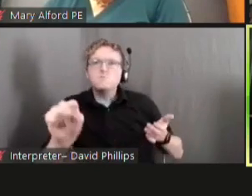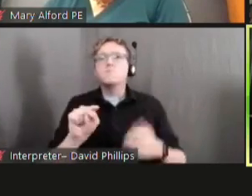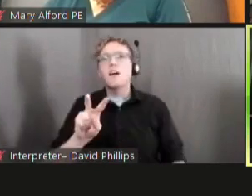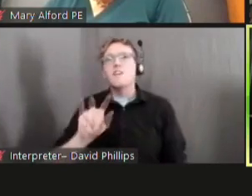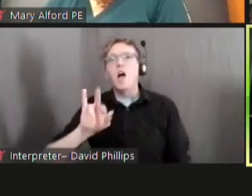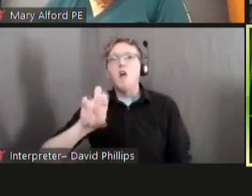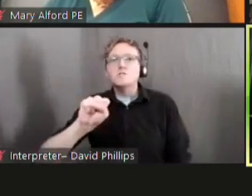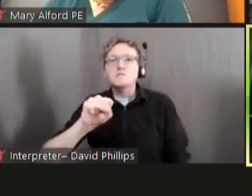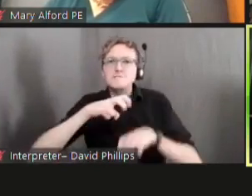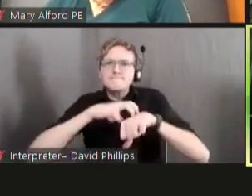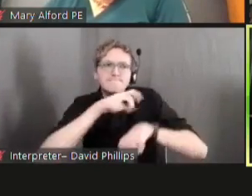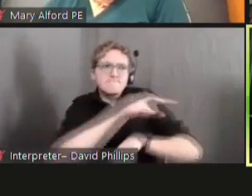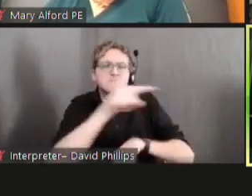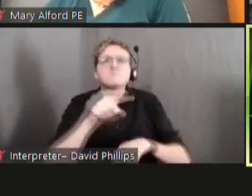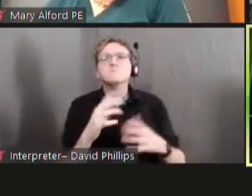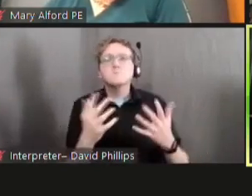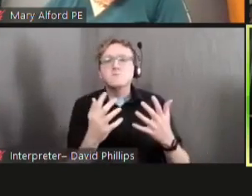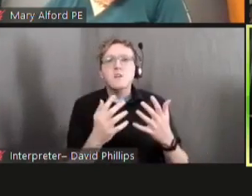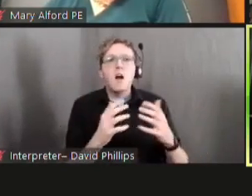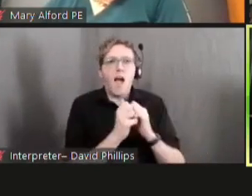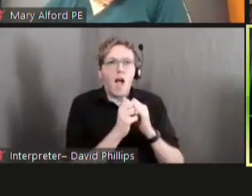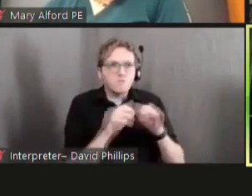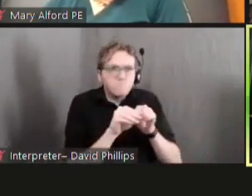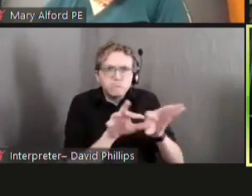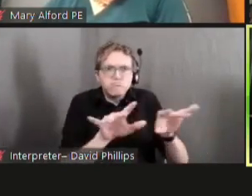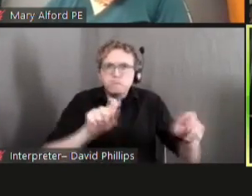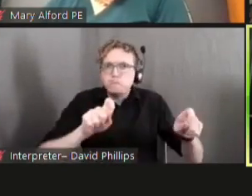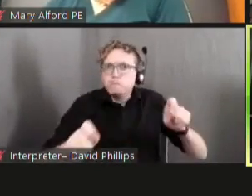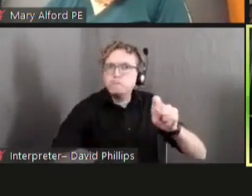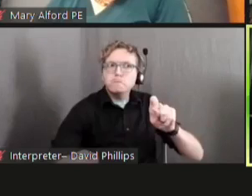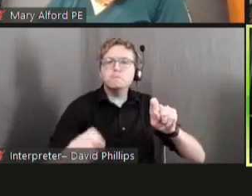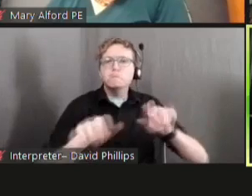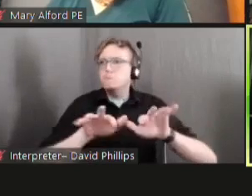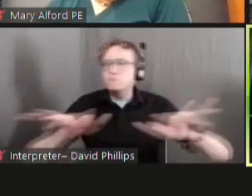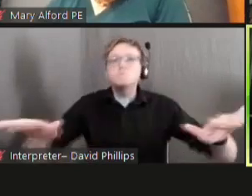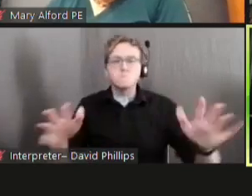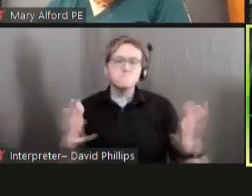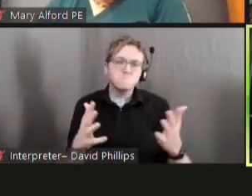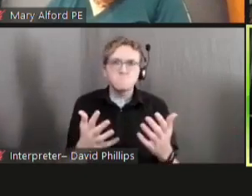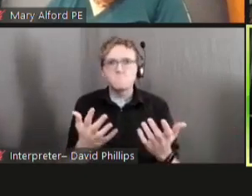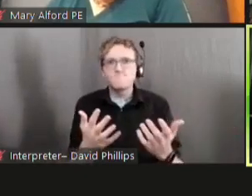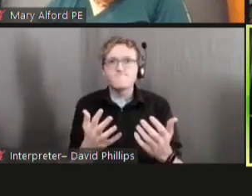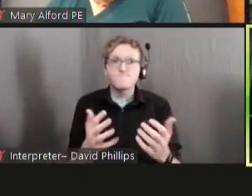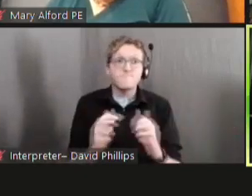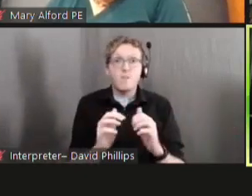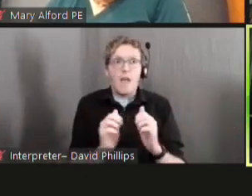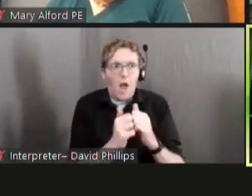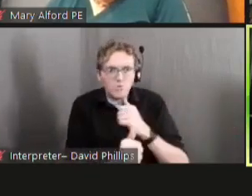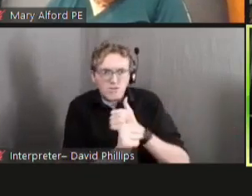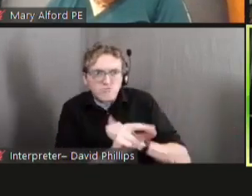SARS-CoV-2 variants, the emergence of new variants, their spread, and assess, of course, how dangerous potentially they are.